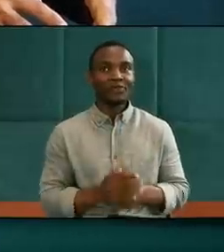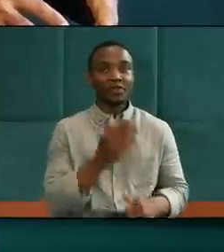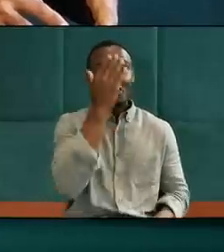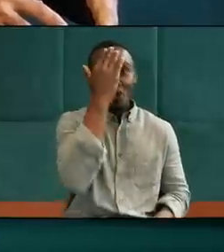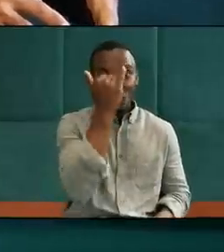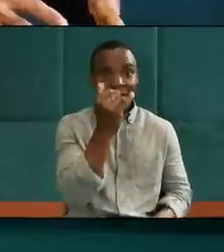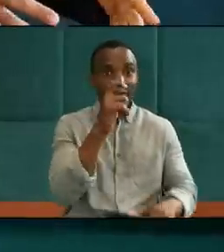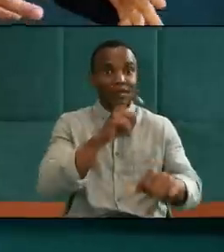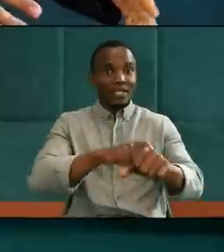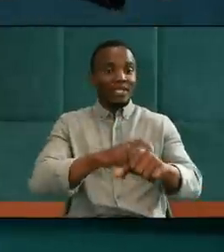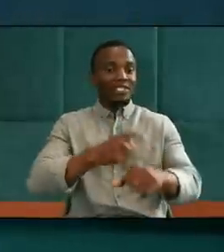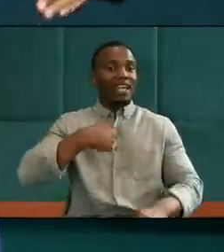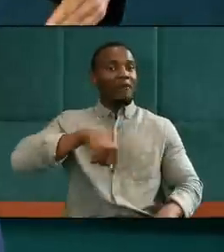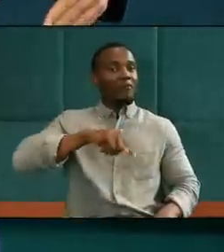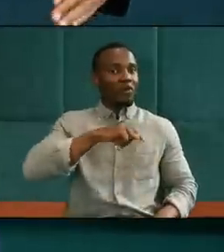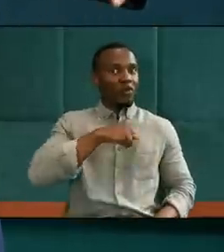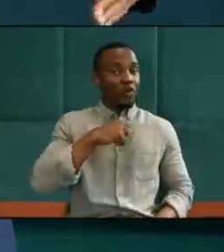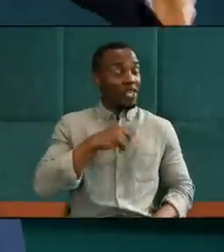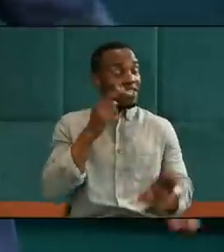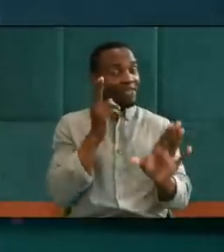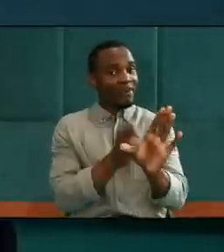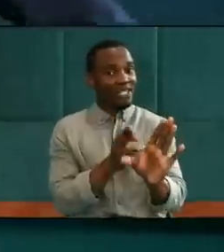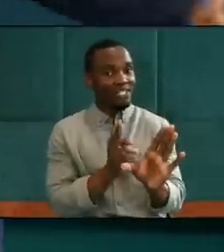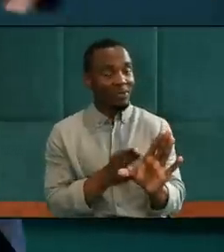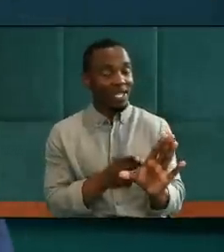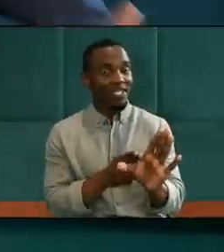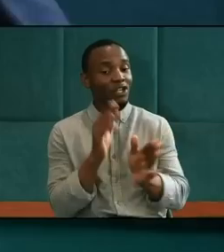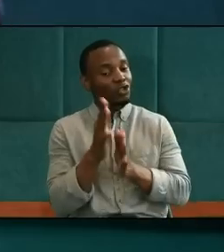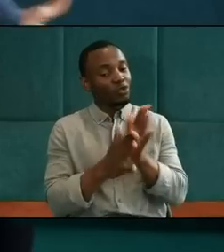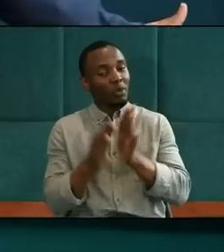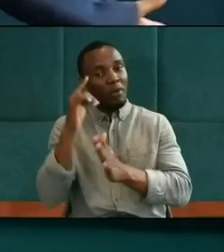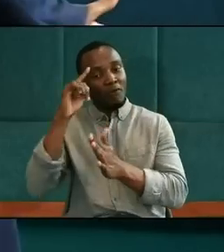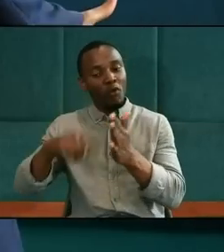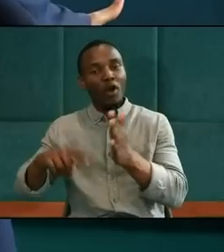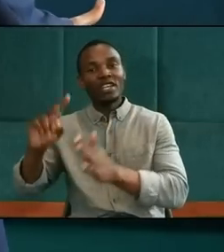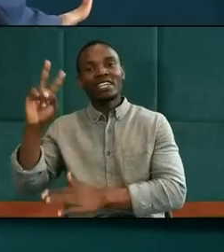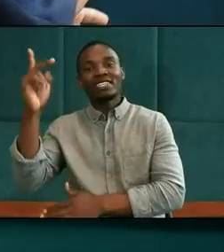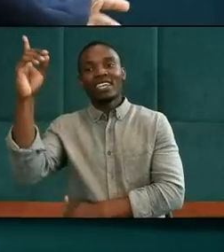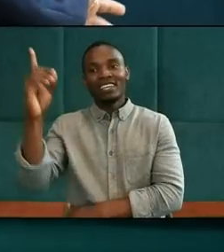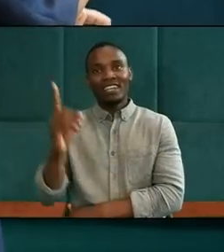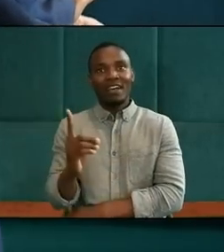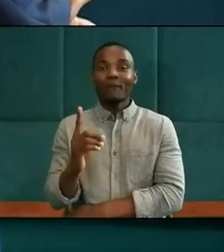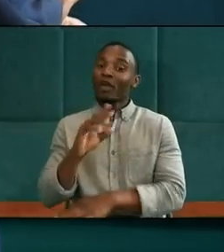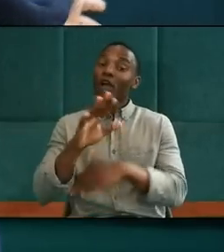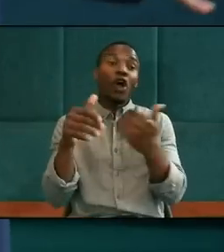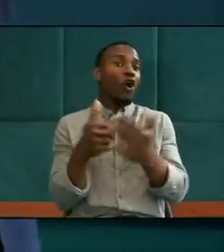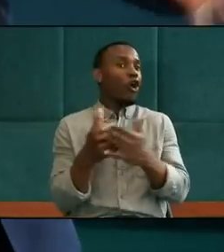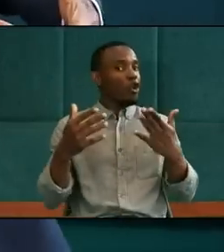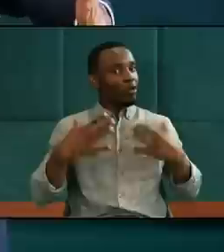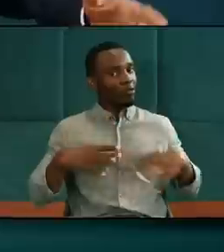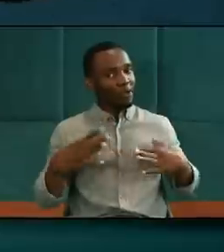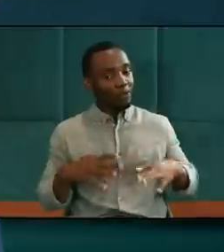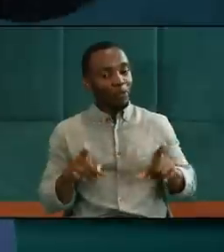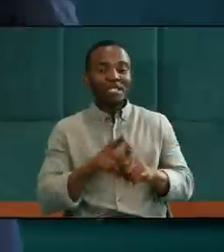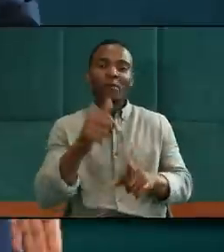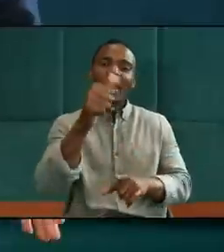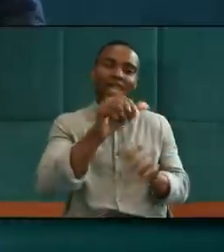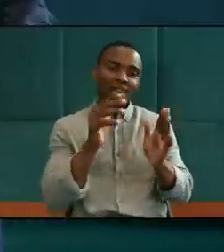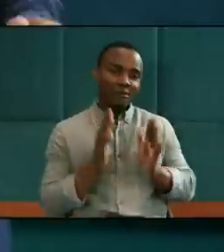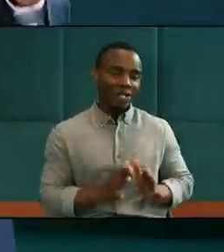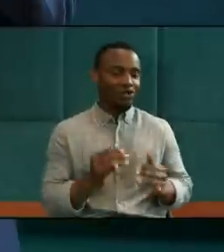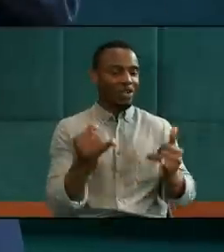Because when we are getting ourselves involved to get people ready for the second coming of Christ, hey, everybody and anybody